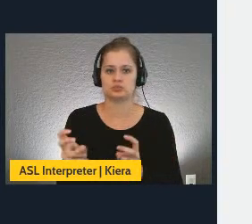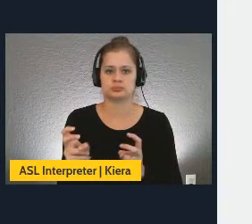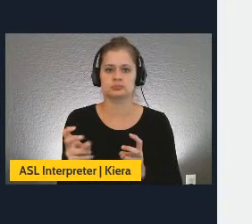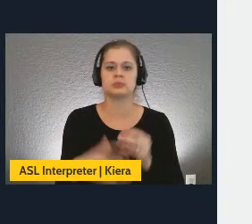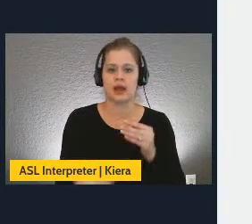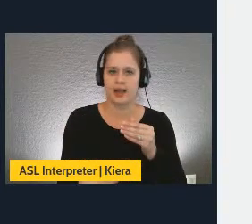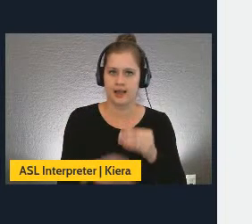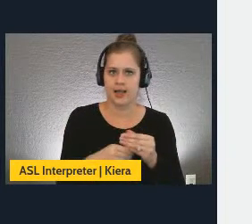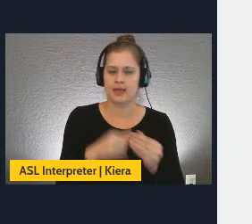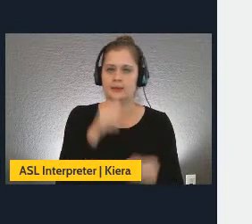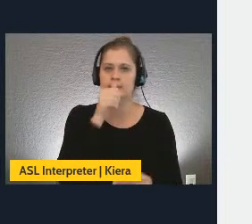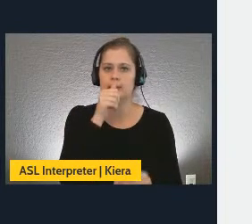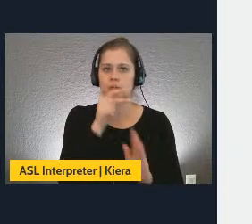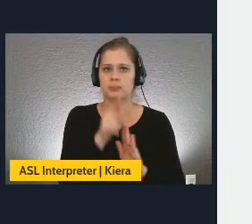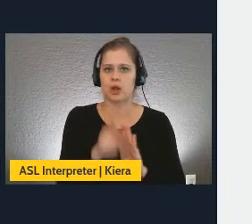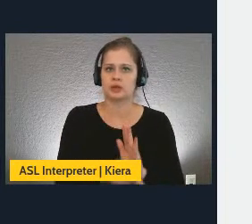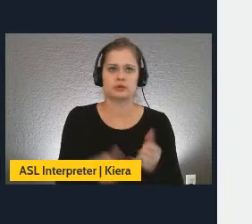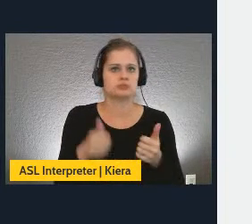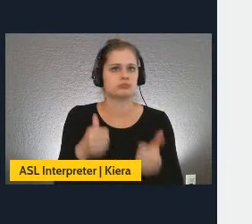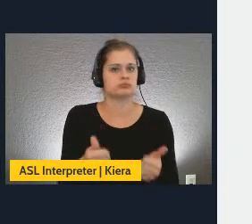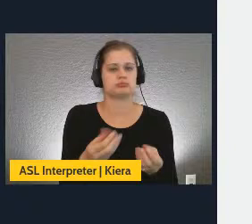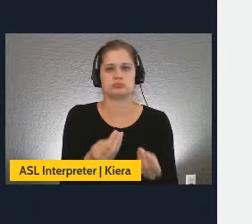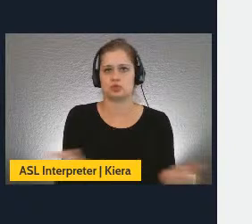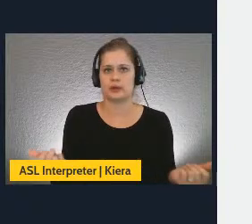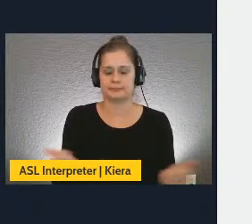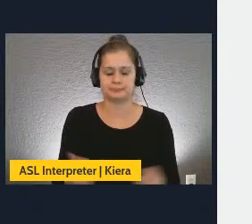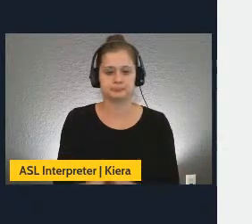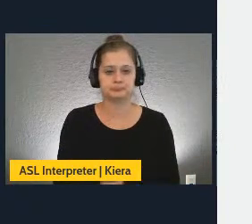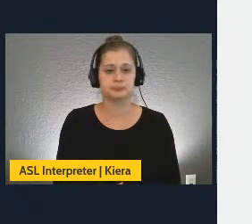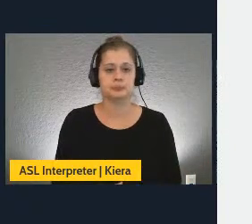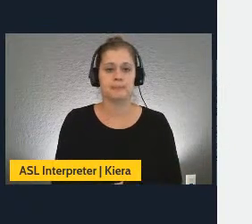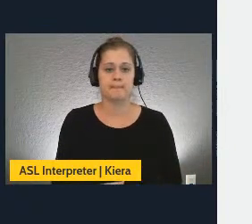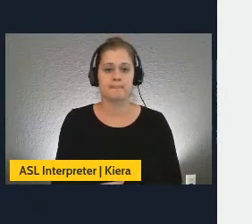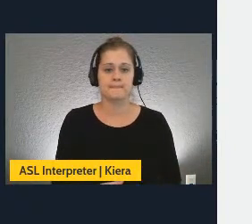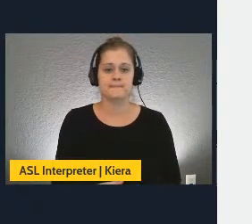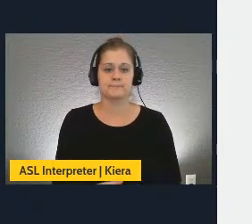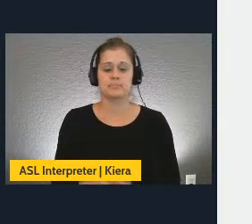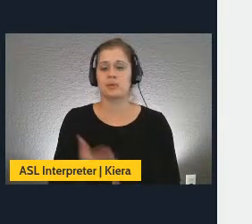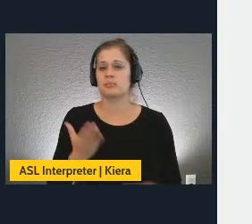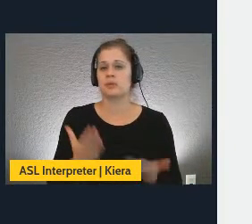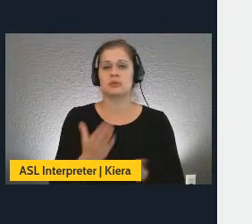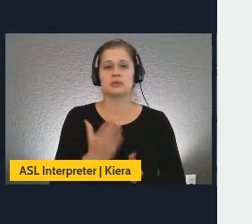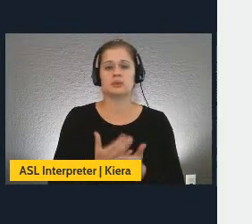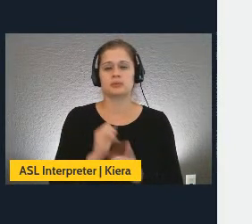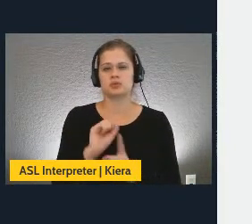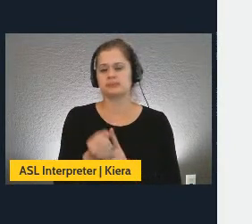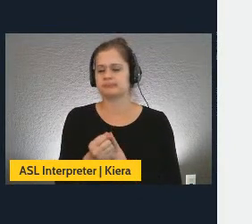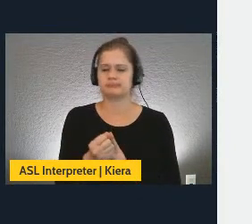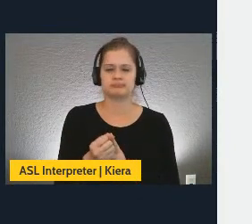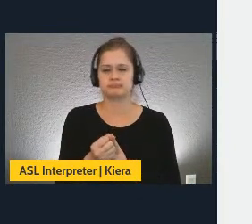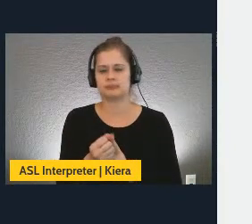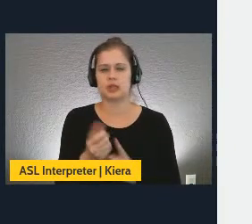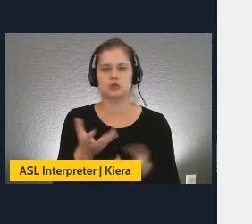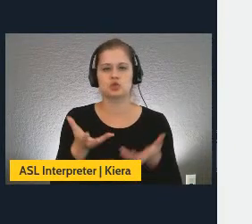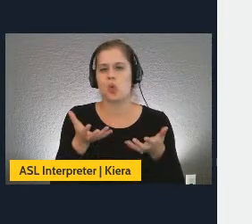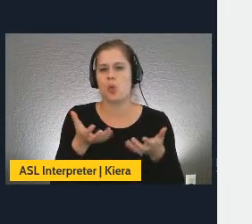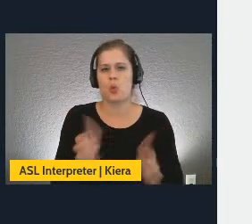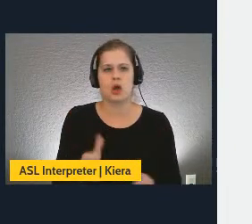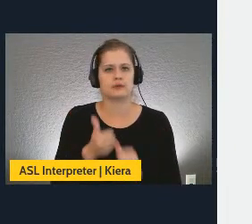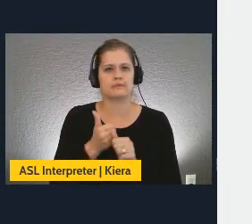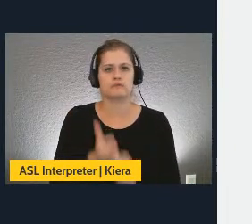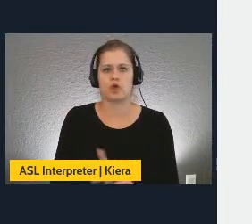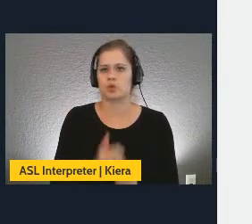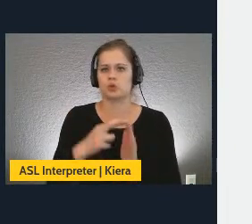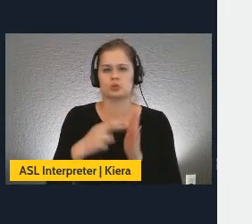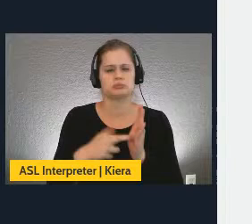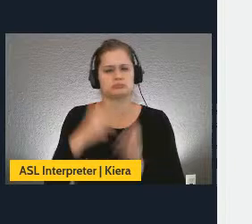password policy in. Great. But maybe there are cases where you don't particularly want to follow a rule for whatever